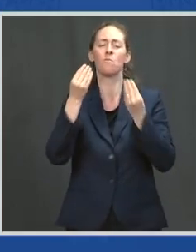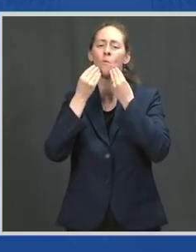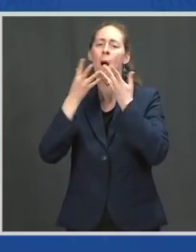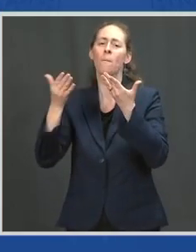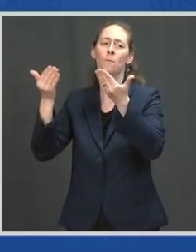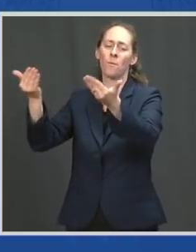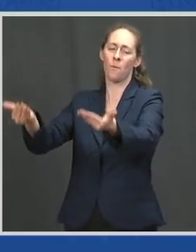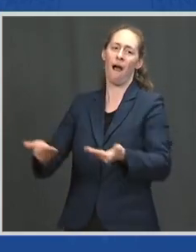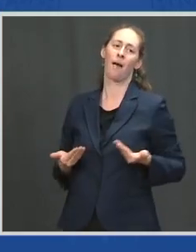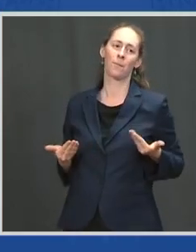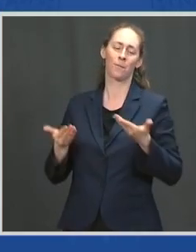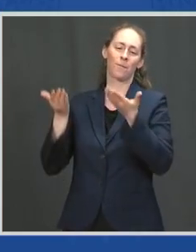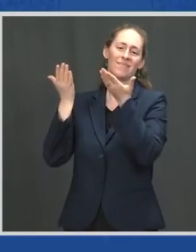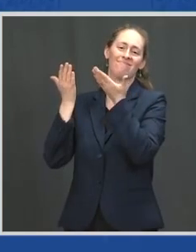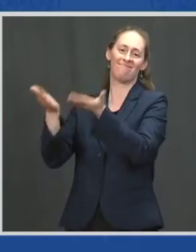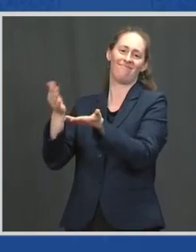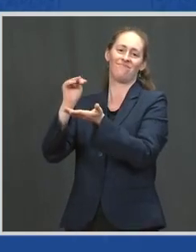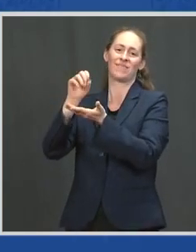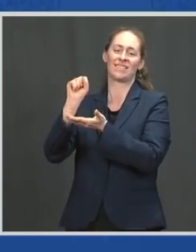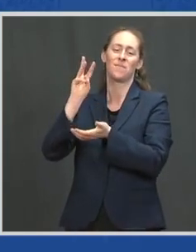Williams.